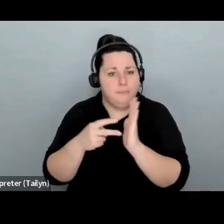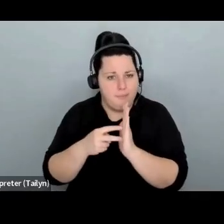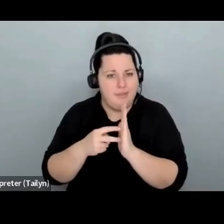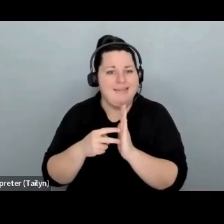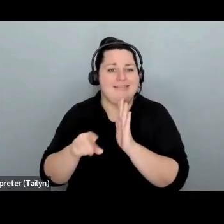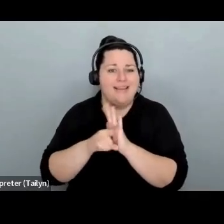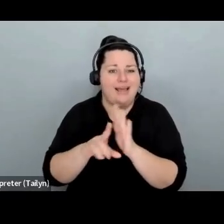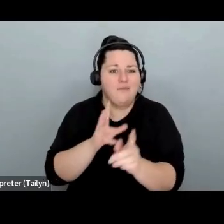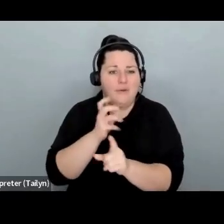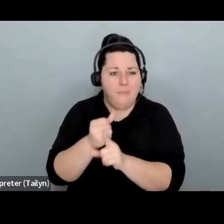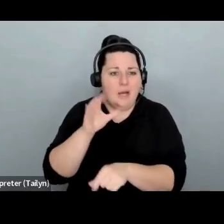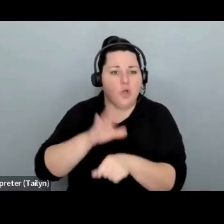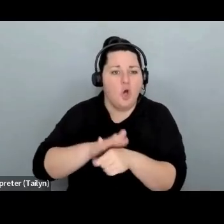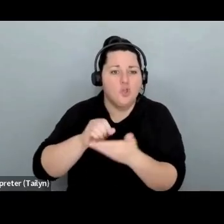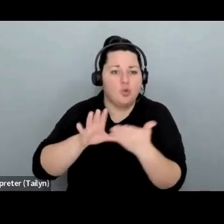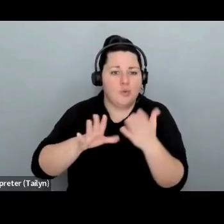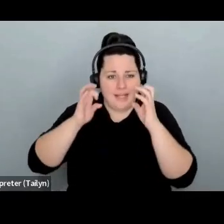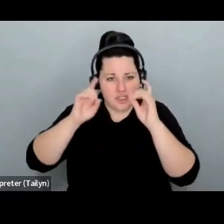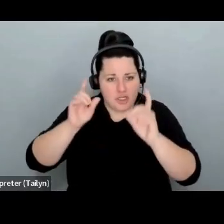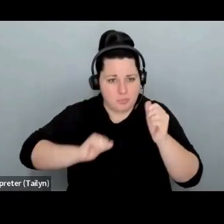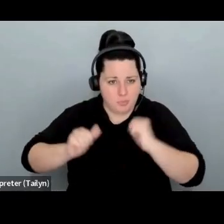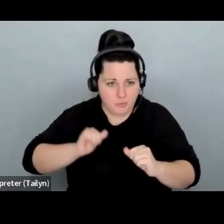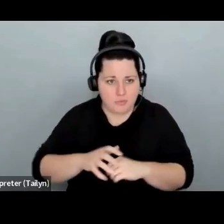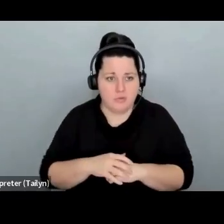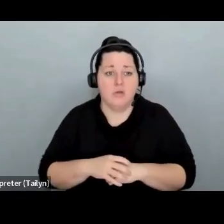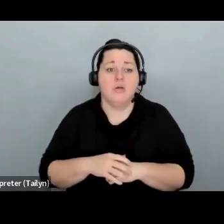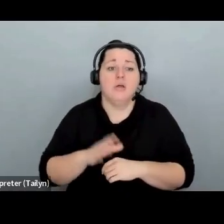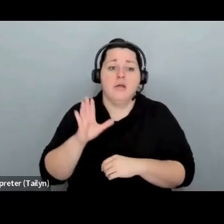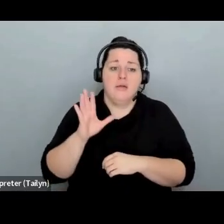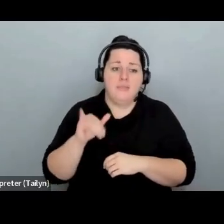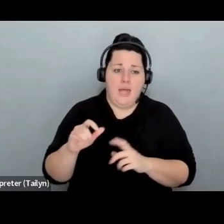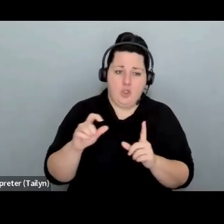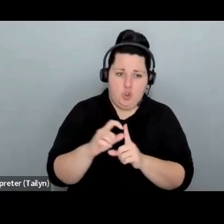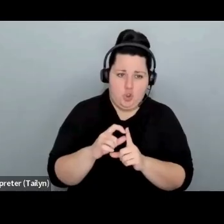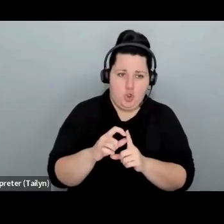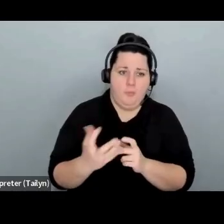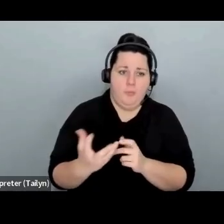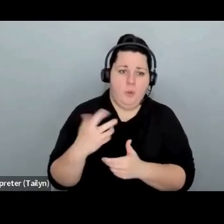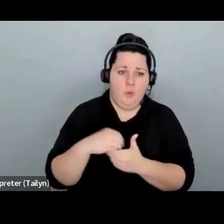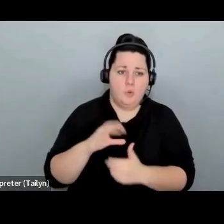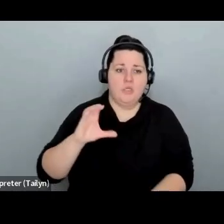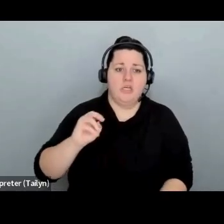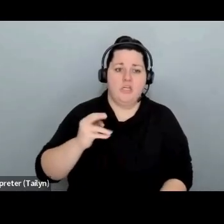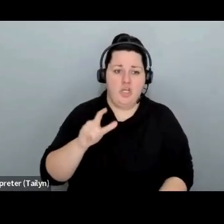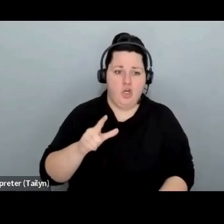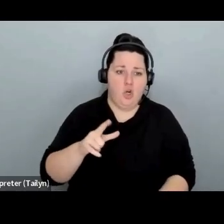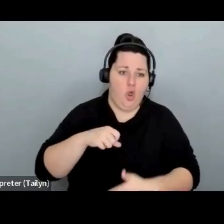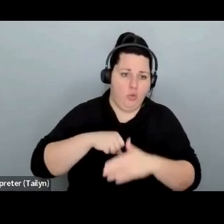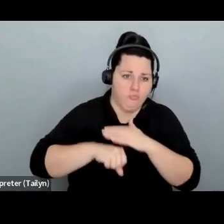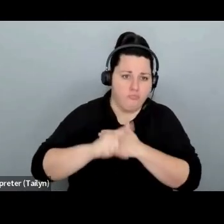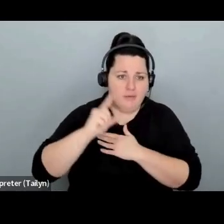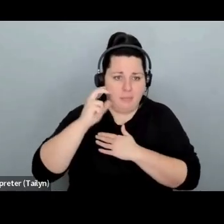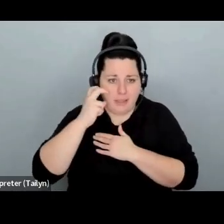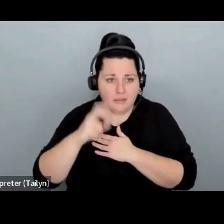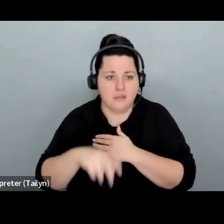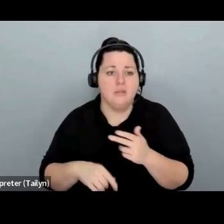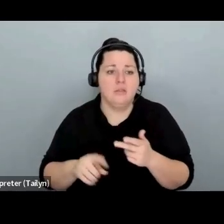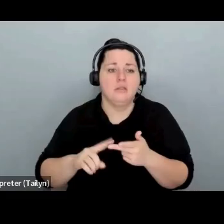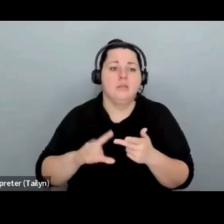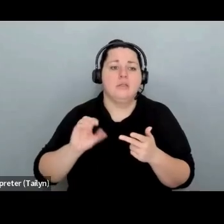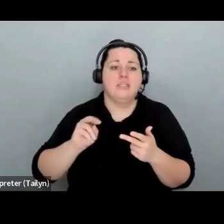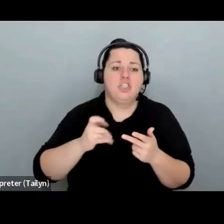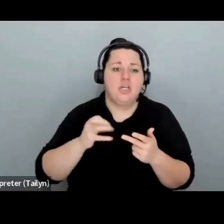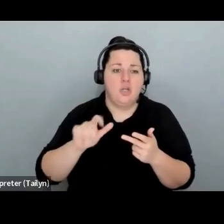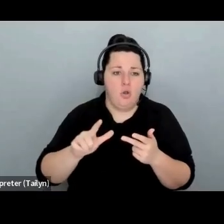student's educational performance. The term includes congenital deafblindness,